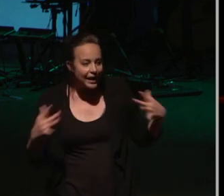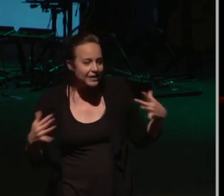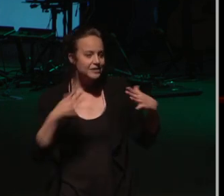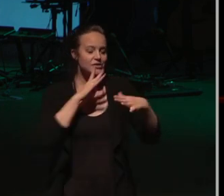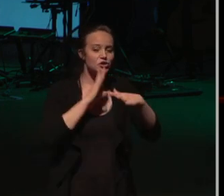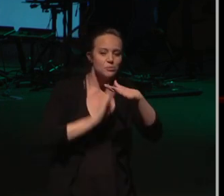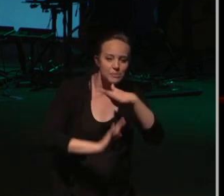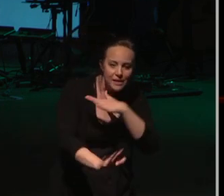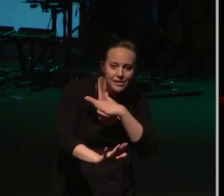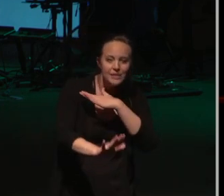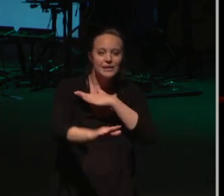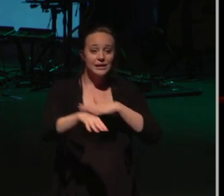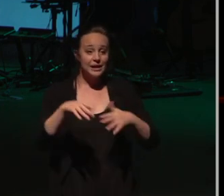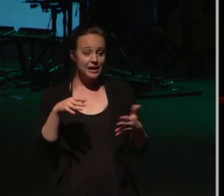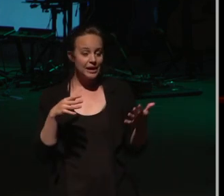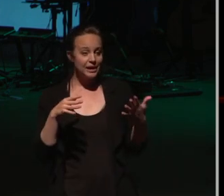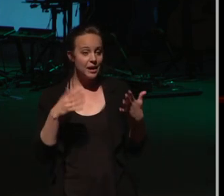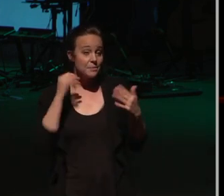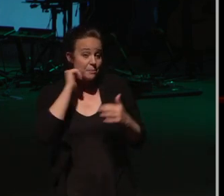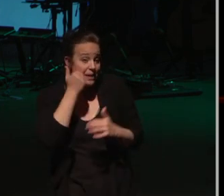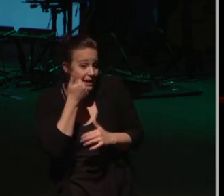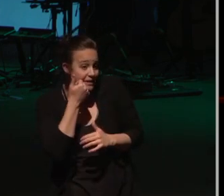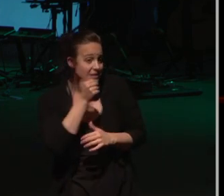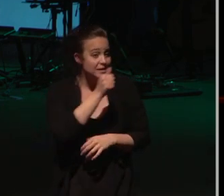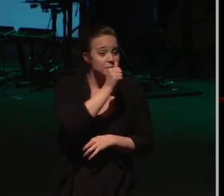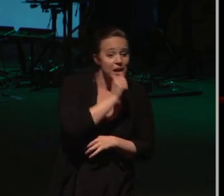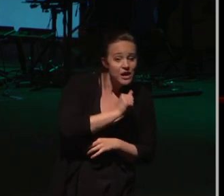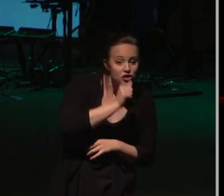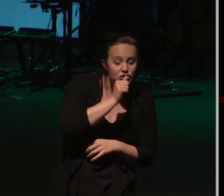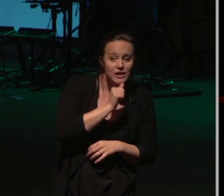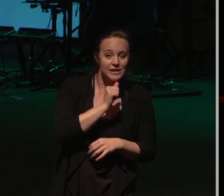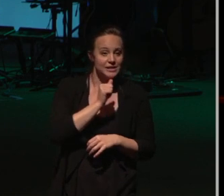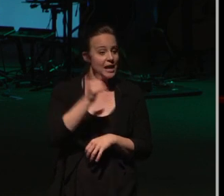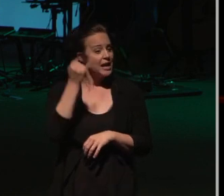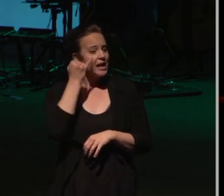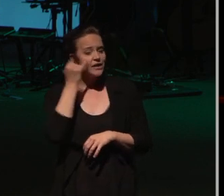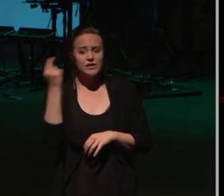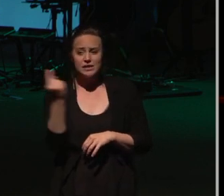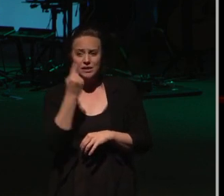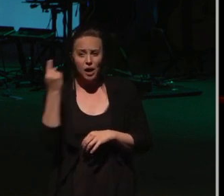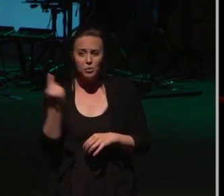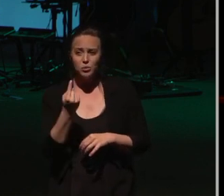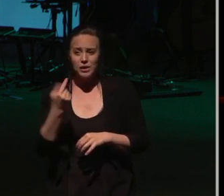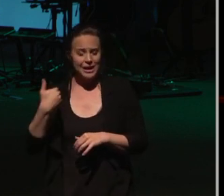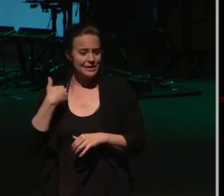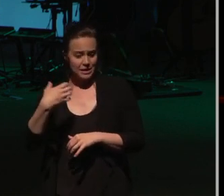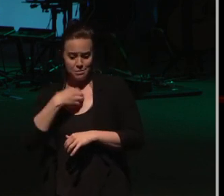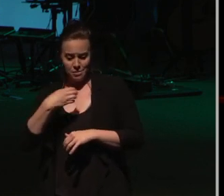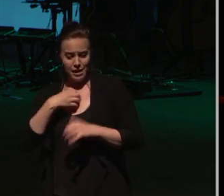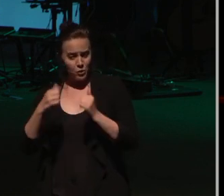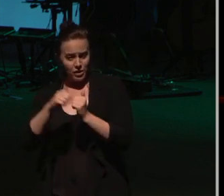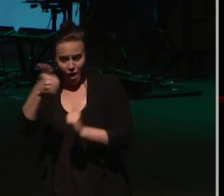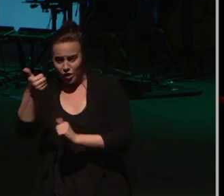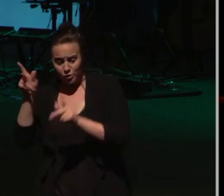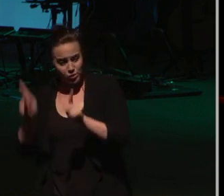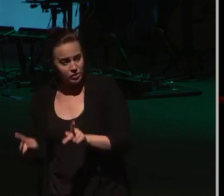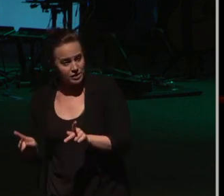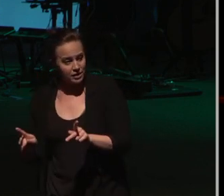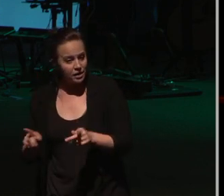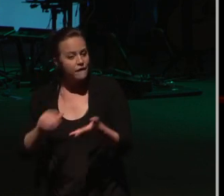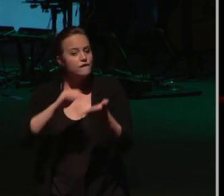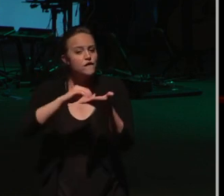patience, bearing with one another, and if one has a complaint against another, forgiving each other, as the Lord has forgiven